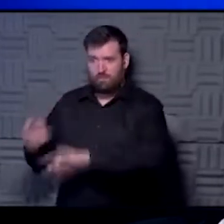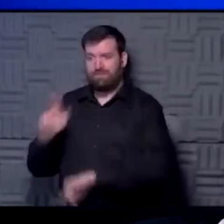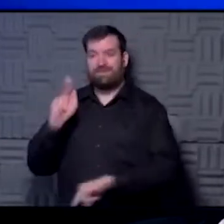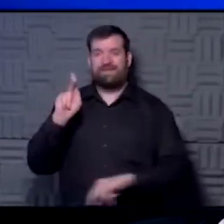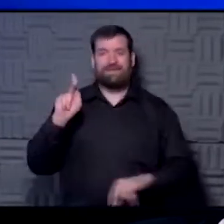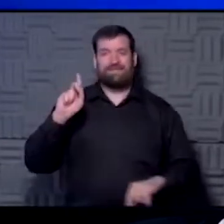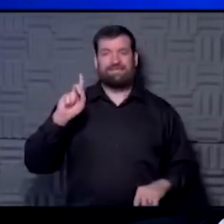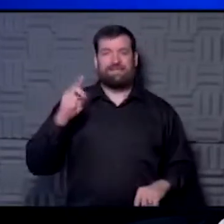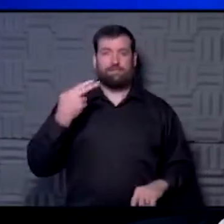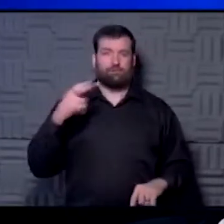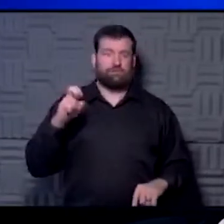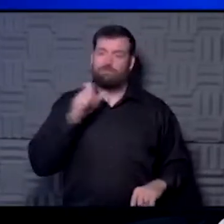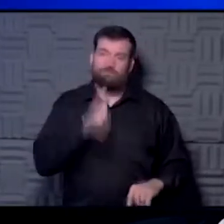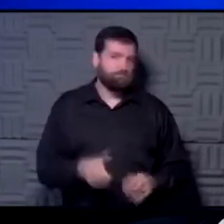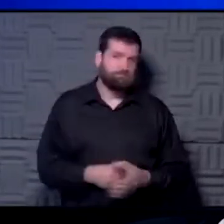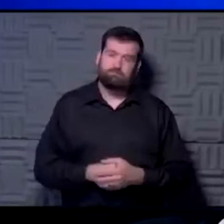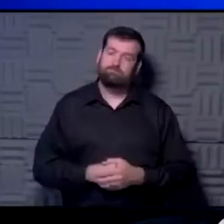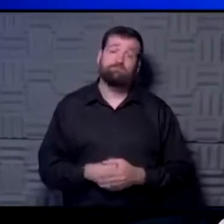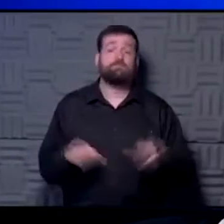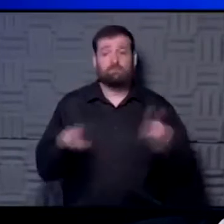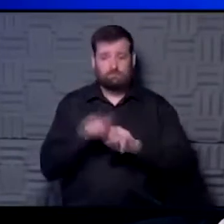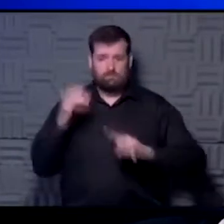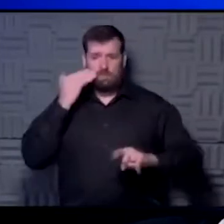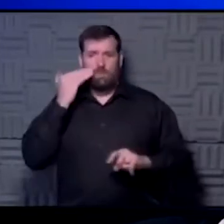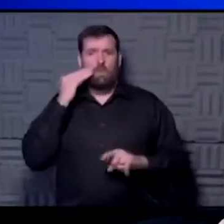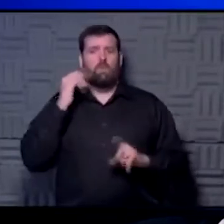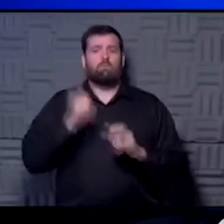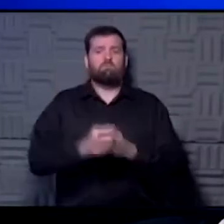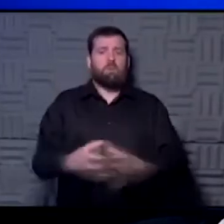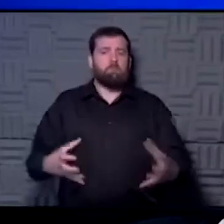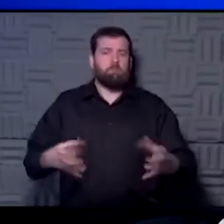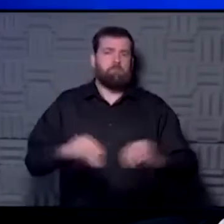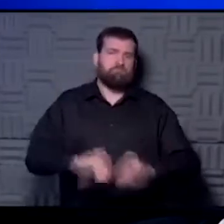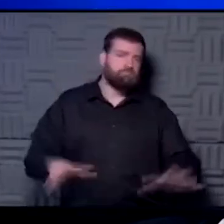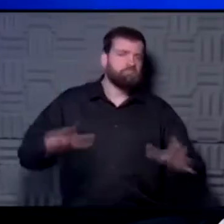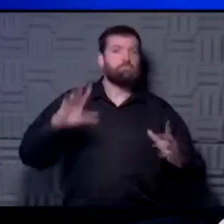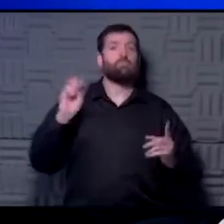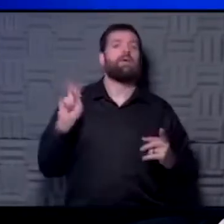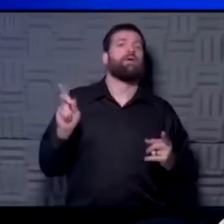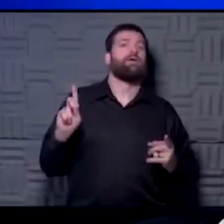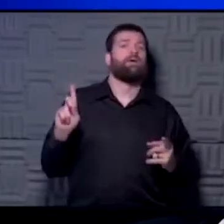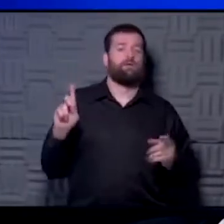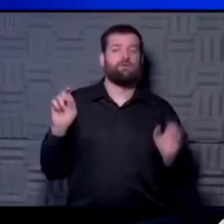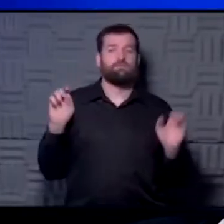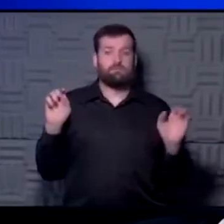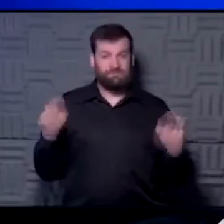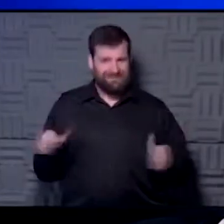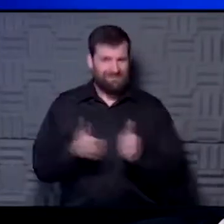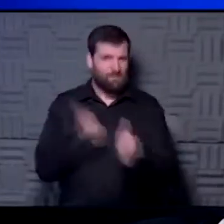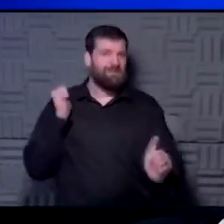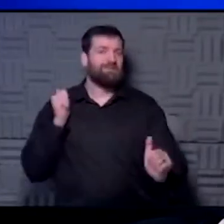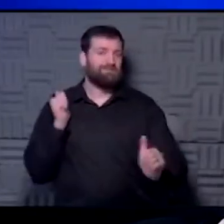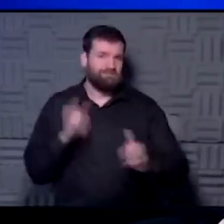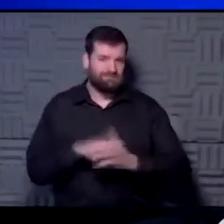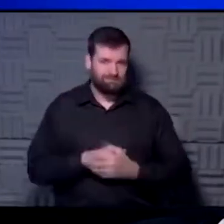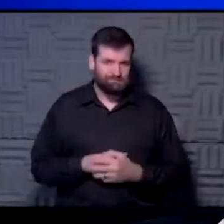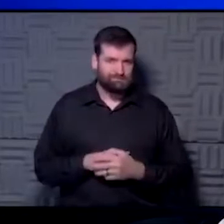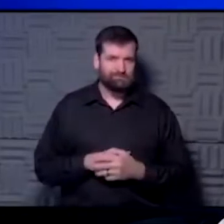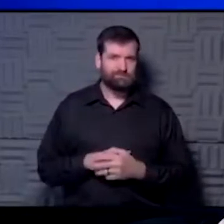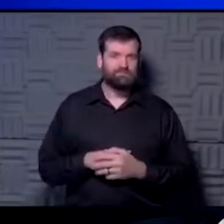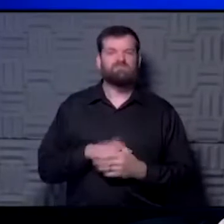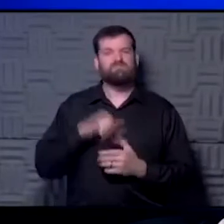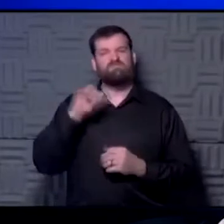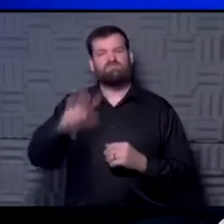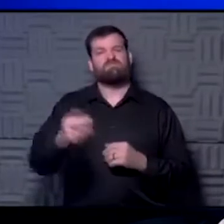done that. It's also a way for people to know where the outbreaks are, and so that way you can have some avoidance. So I think that might be